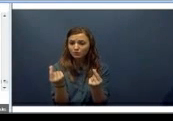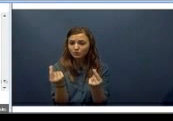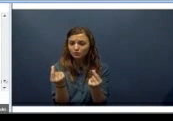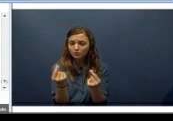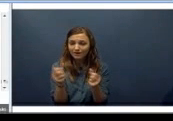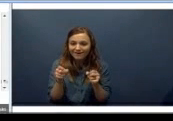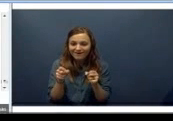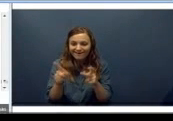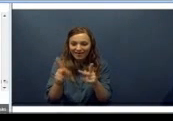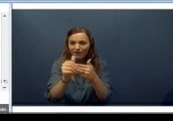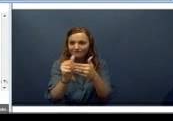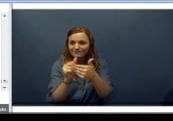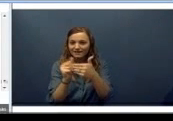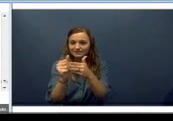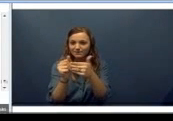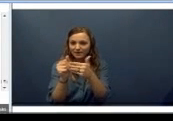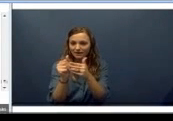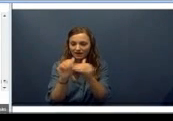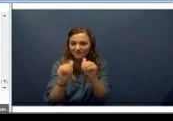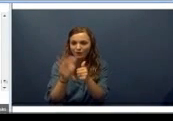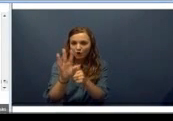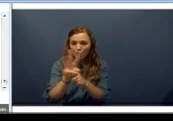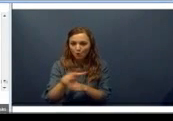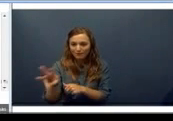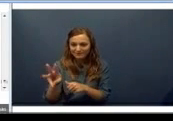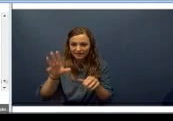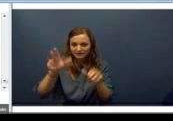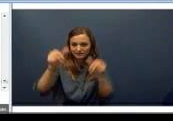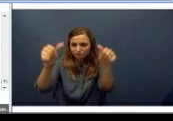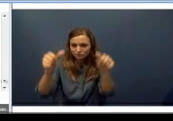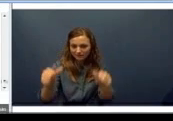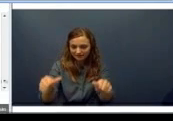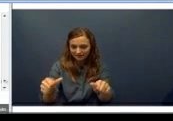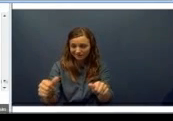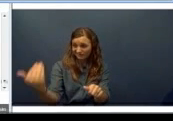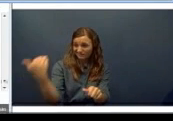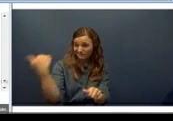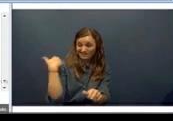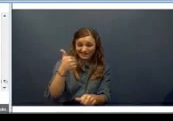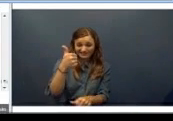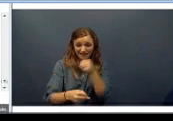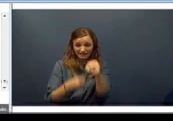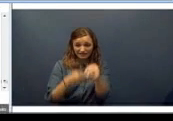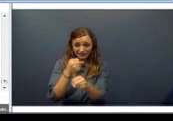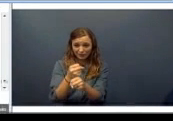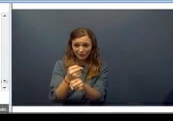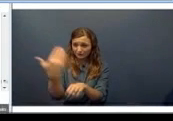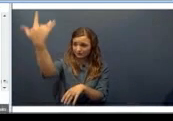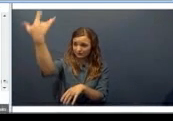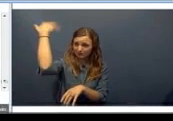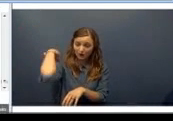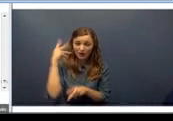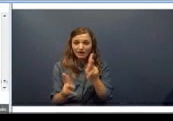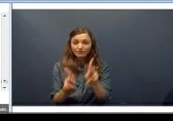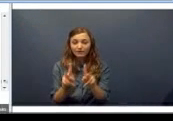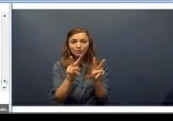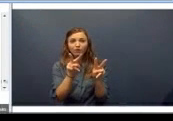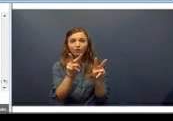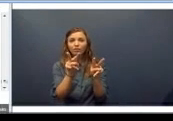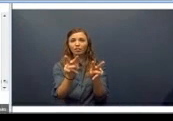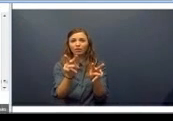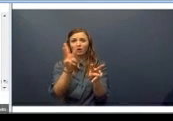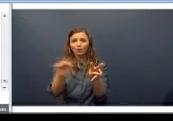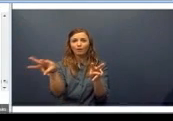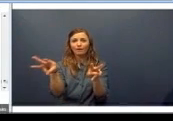that depends on allowing flexibility of presentation. So it used to be, 10 years ago that people viewed the